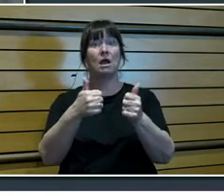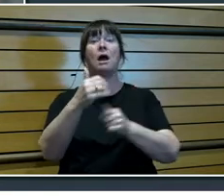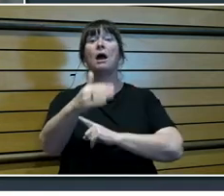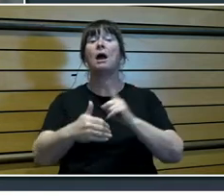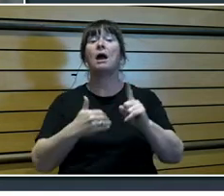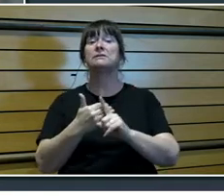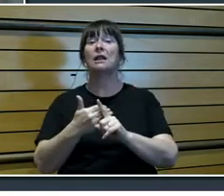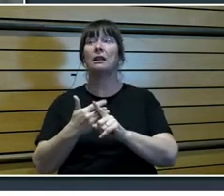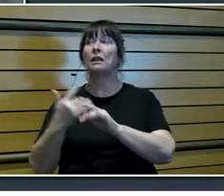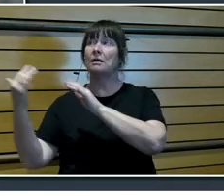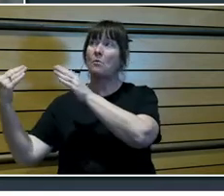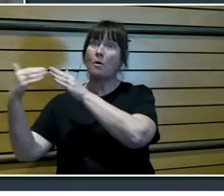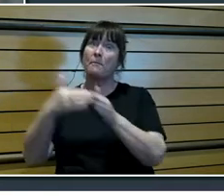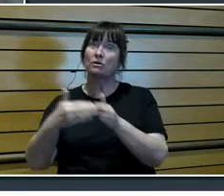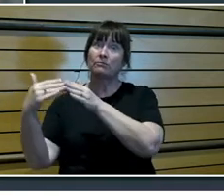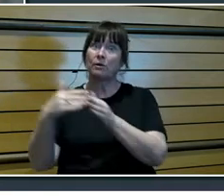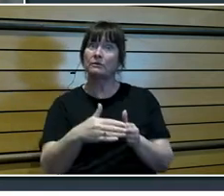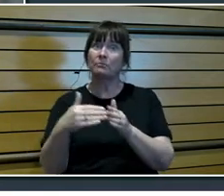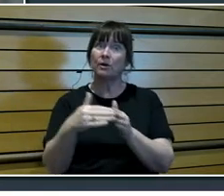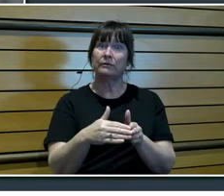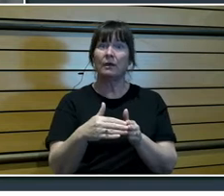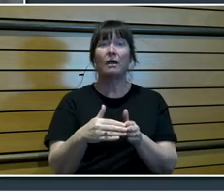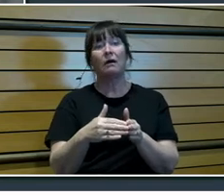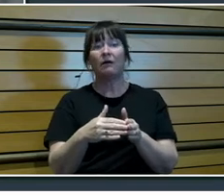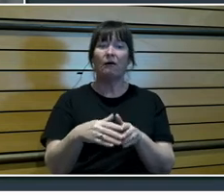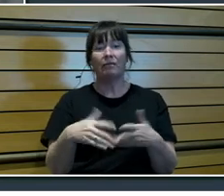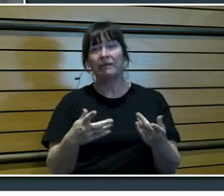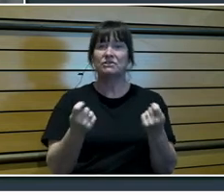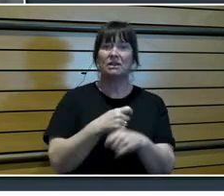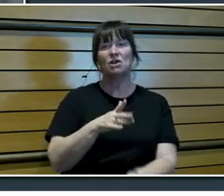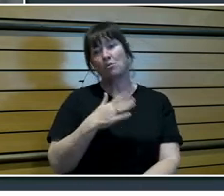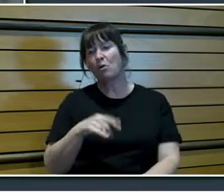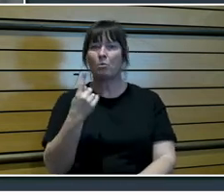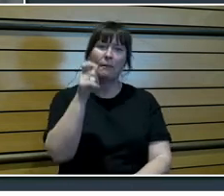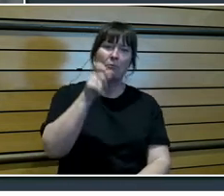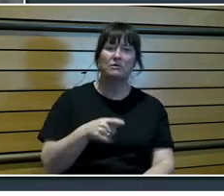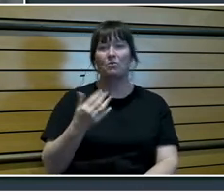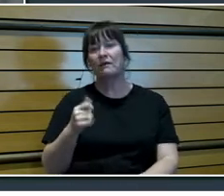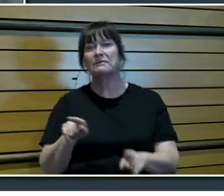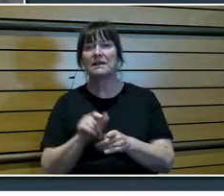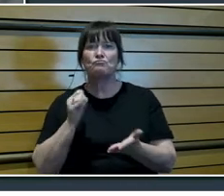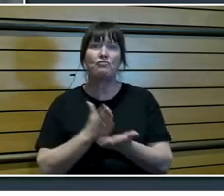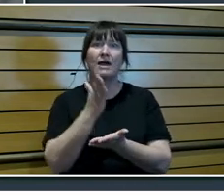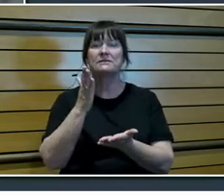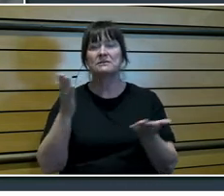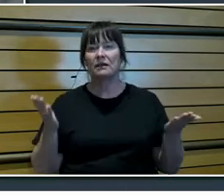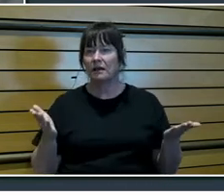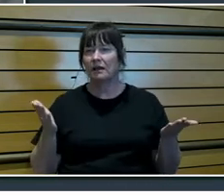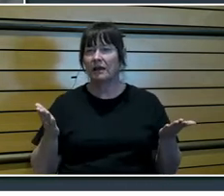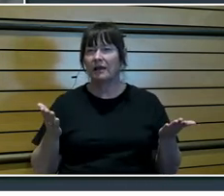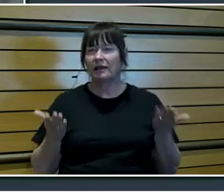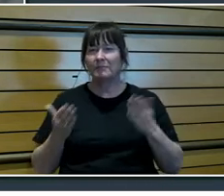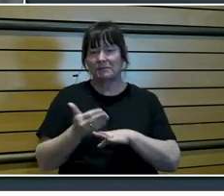the population changed and suddenly we are one people and we should all have the same rights became a much more important view than when Māori were the